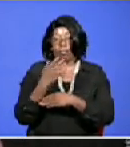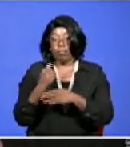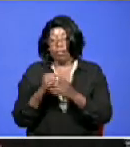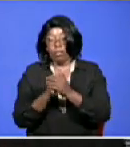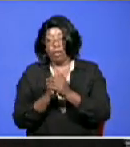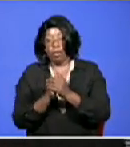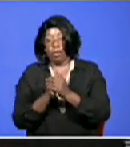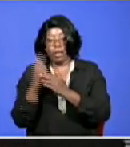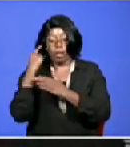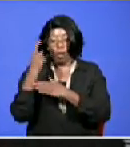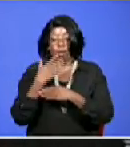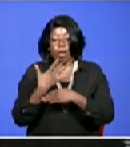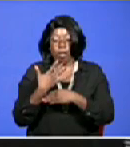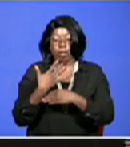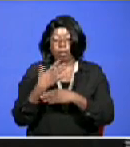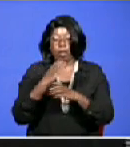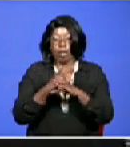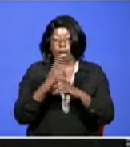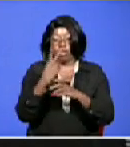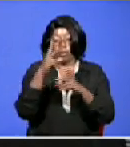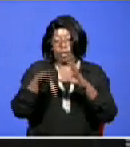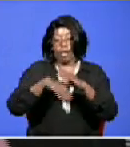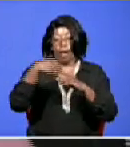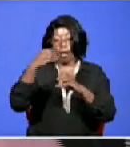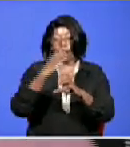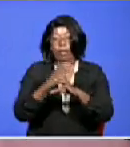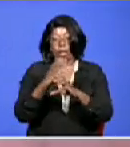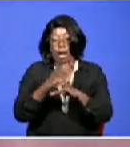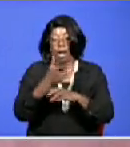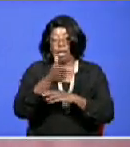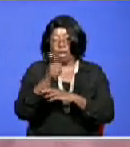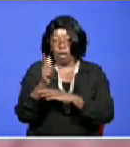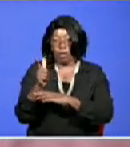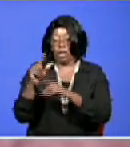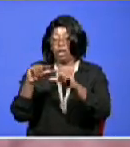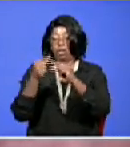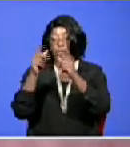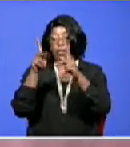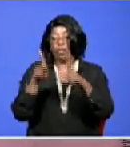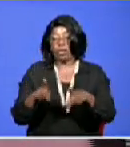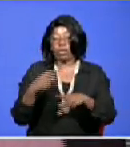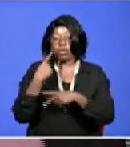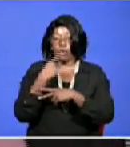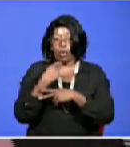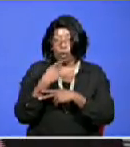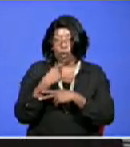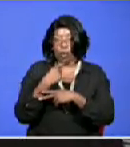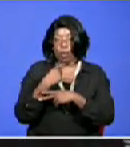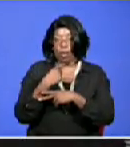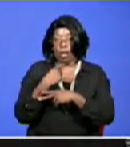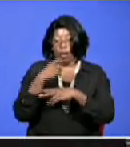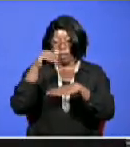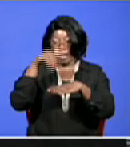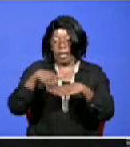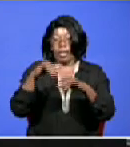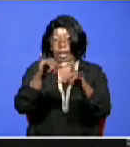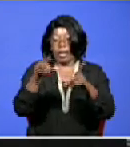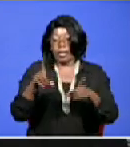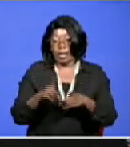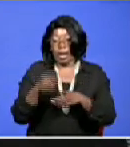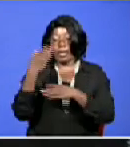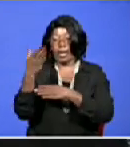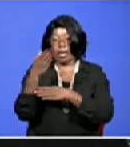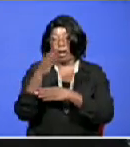corner. Two persons emerged from that vehicle and opened fire on a group of persons who were hanging in the yard here at Key West